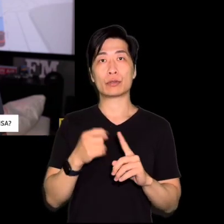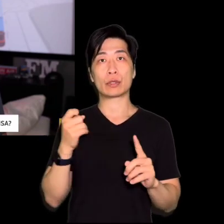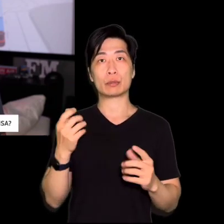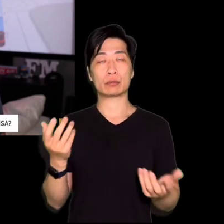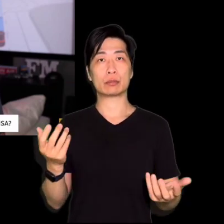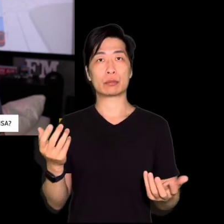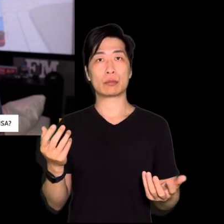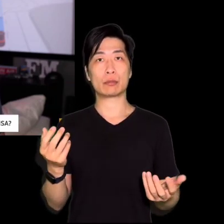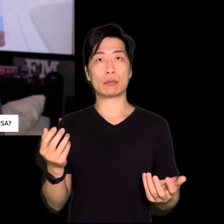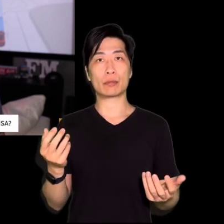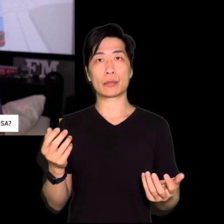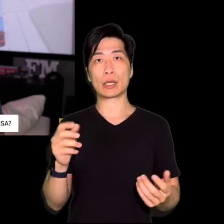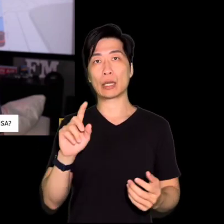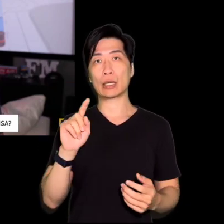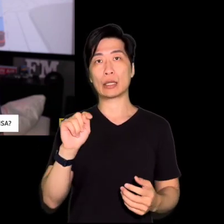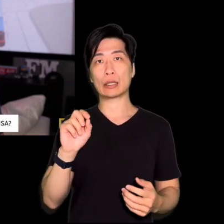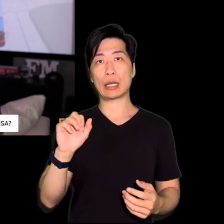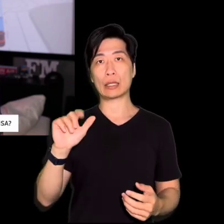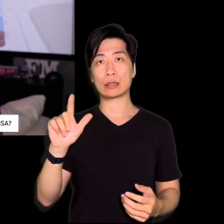However, from